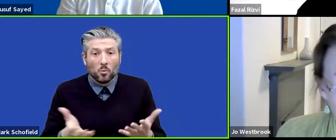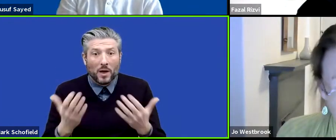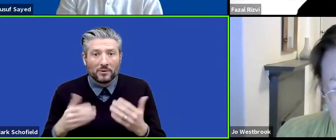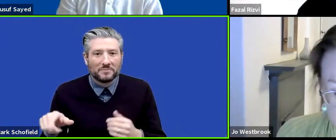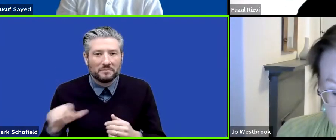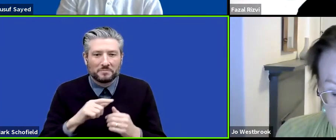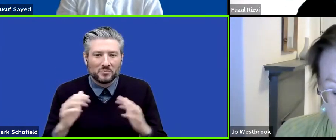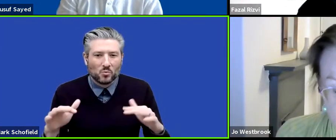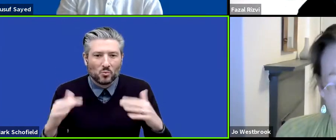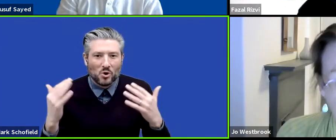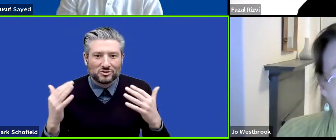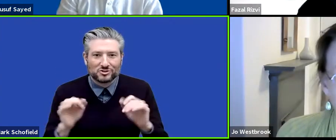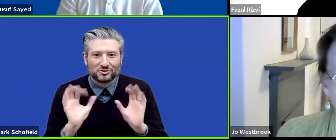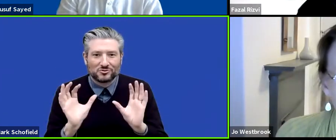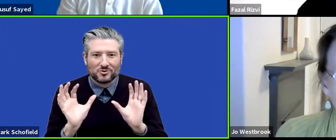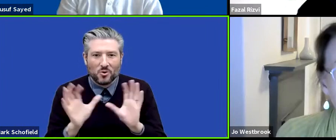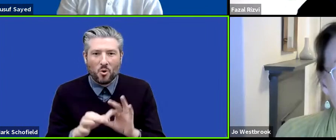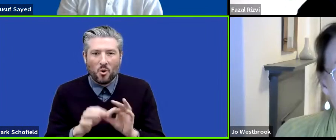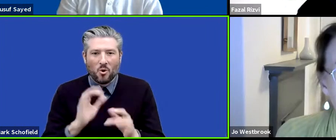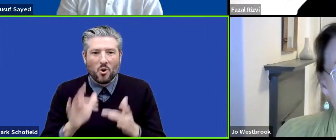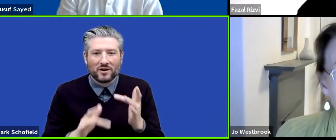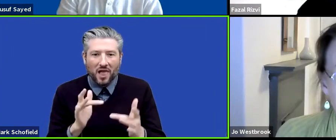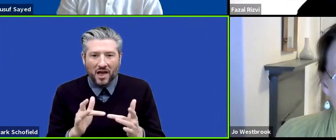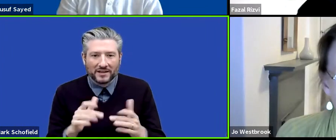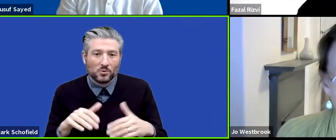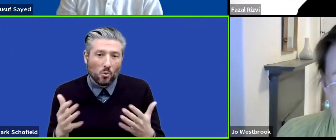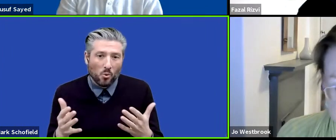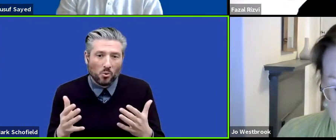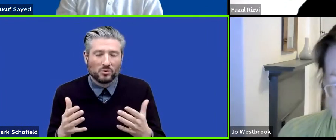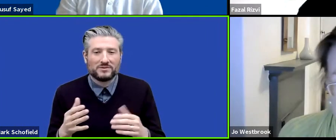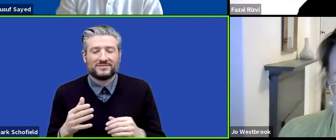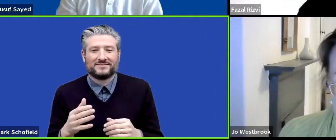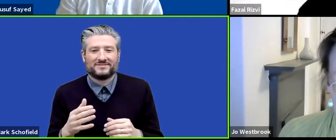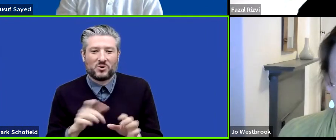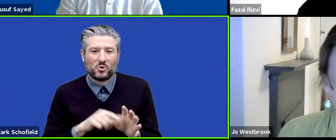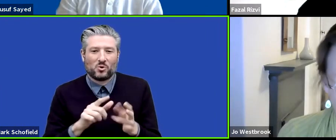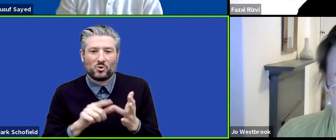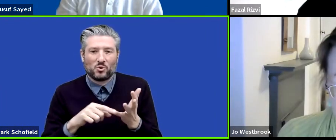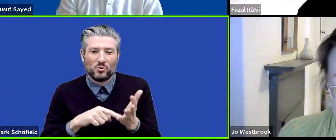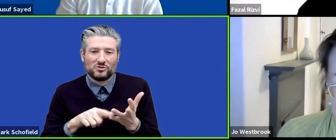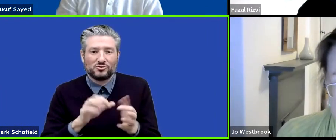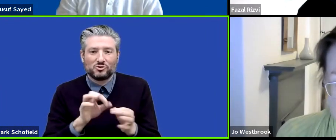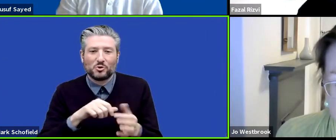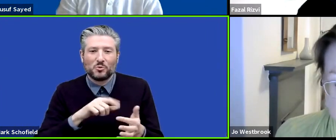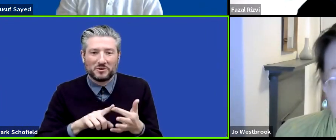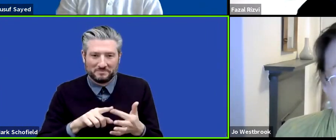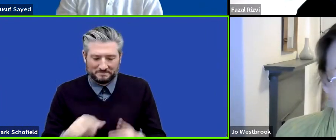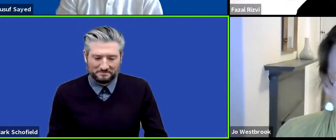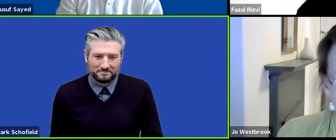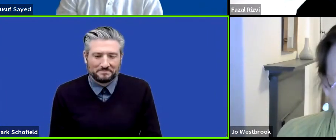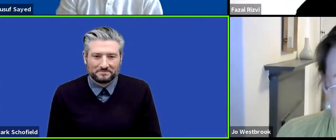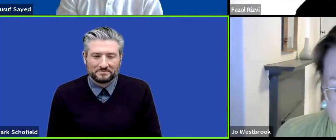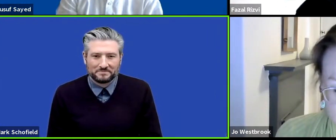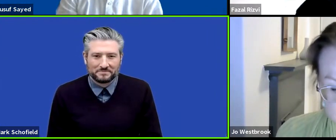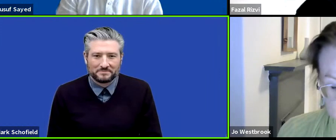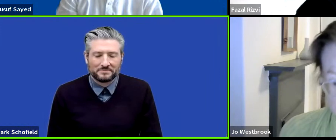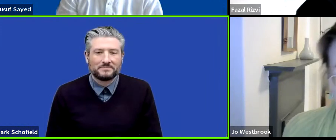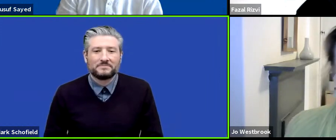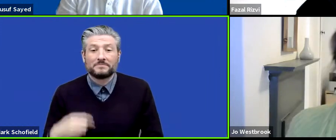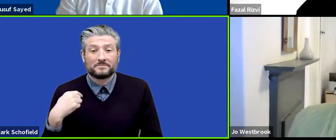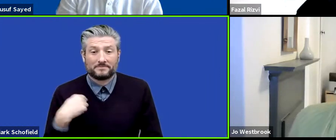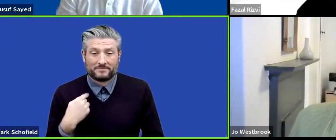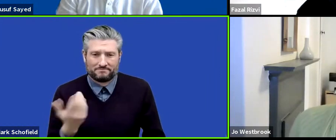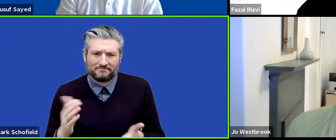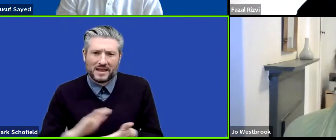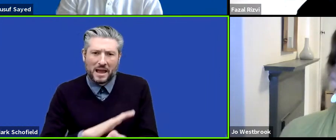Jo Westbrook, a co-director of the Centre for International Education here at Sussex, and I'm very happy to